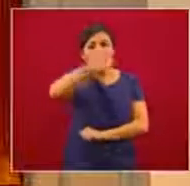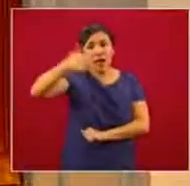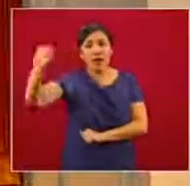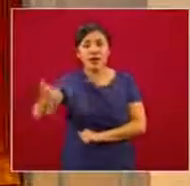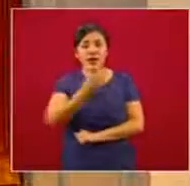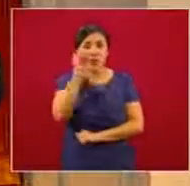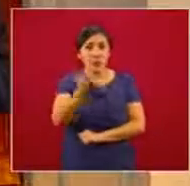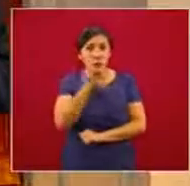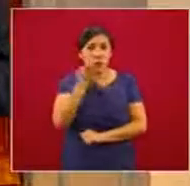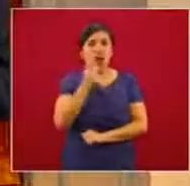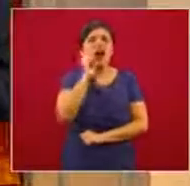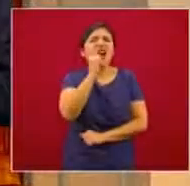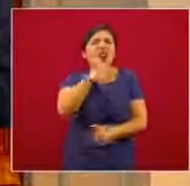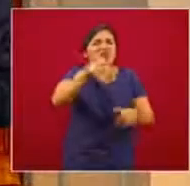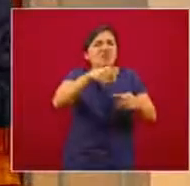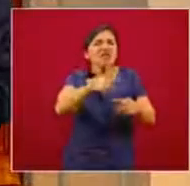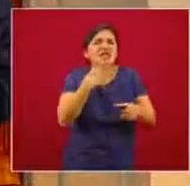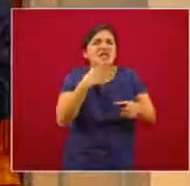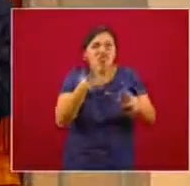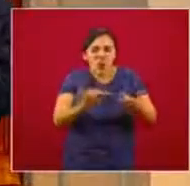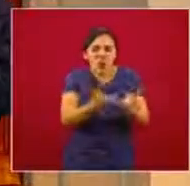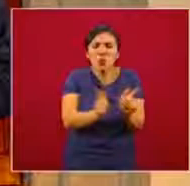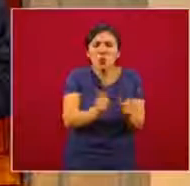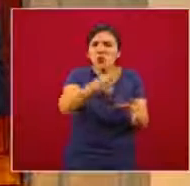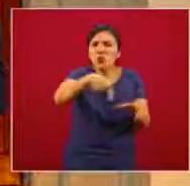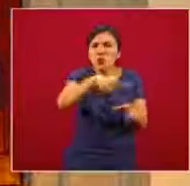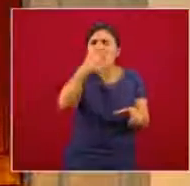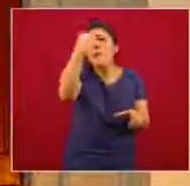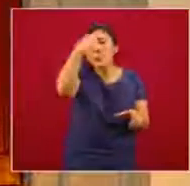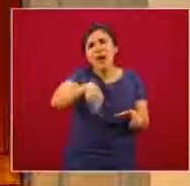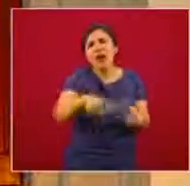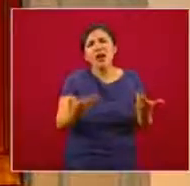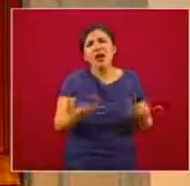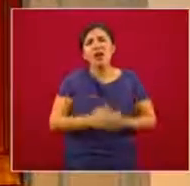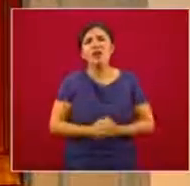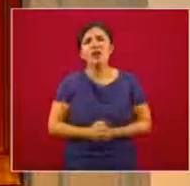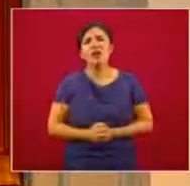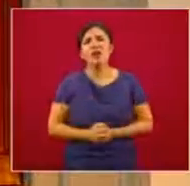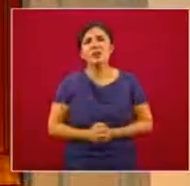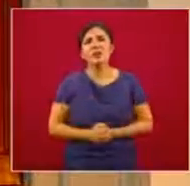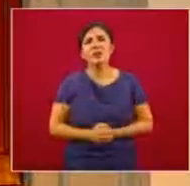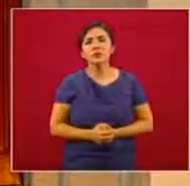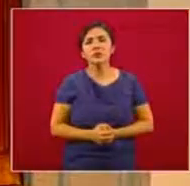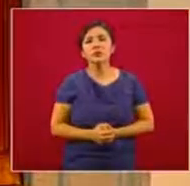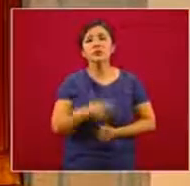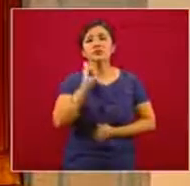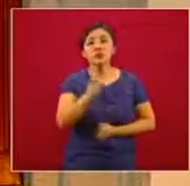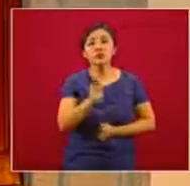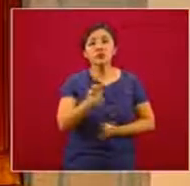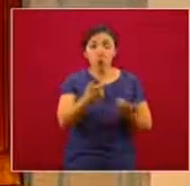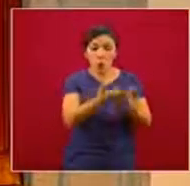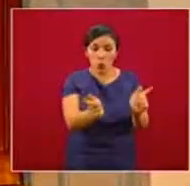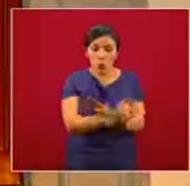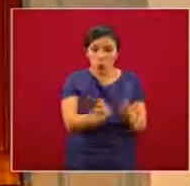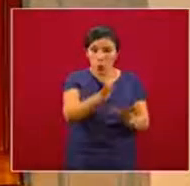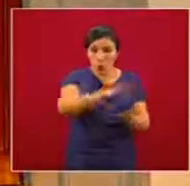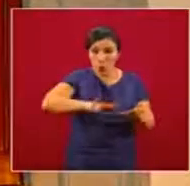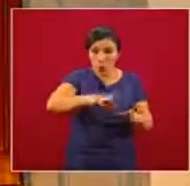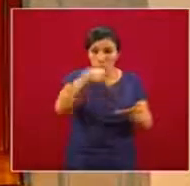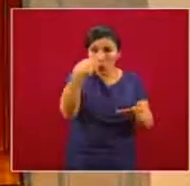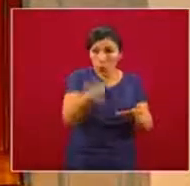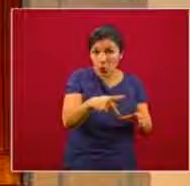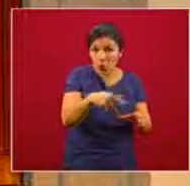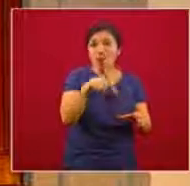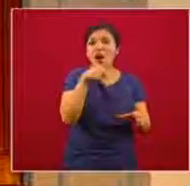fathers, the teachers, the principals, and what it is looking for precisely is that this